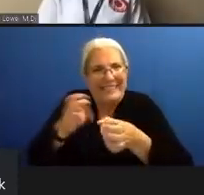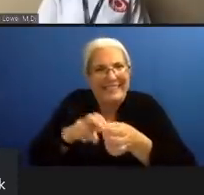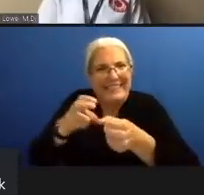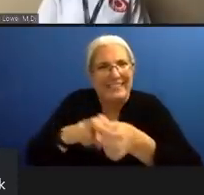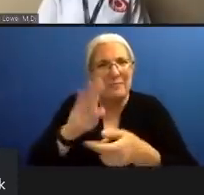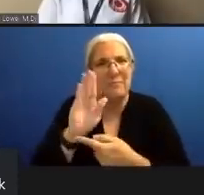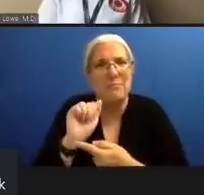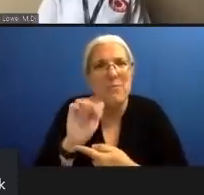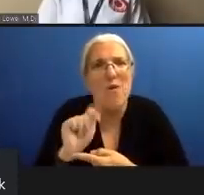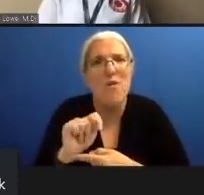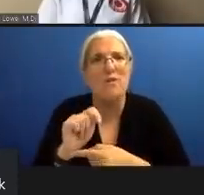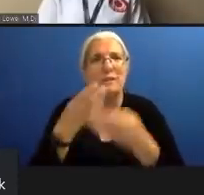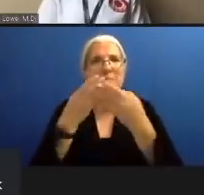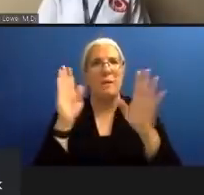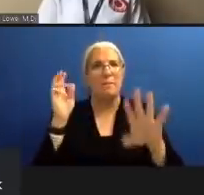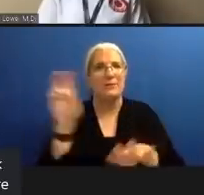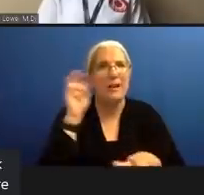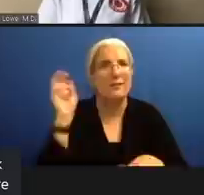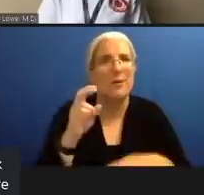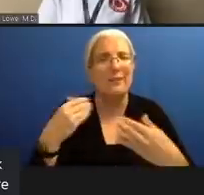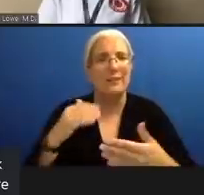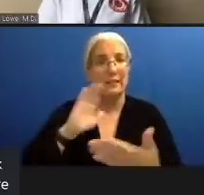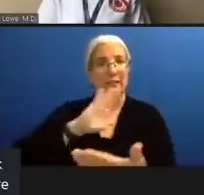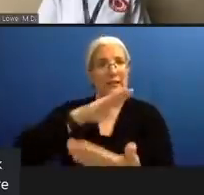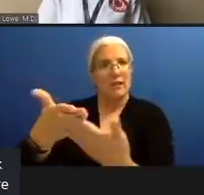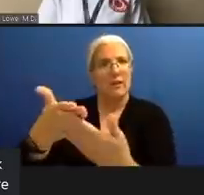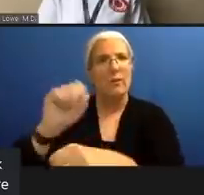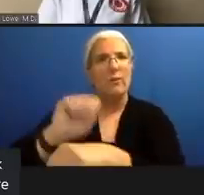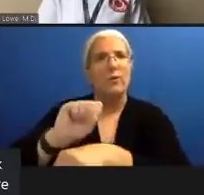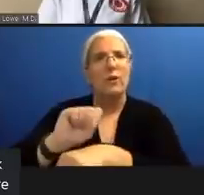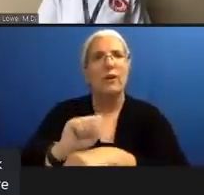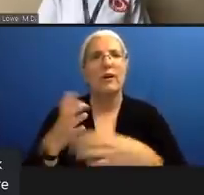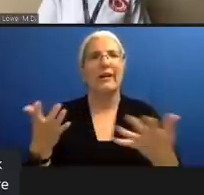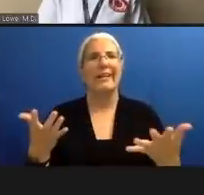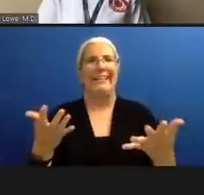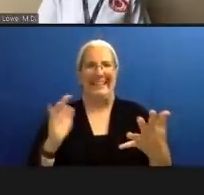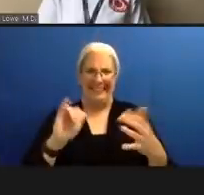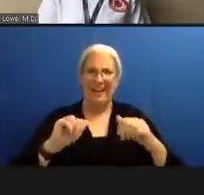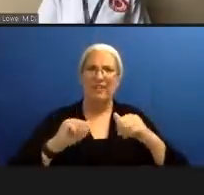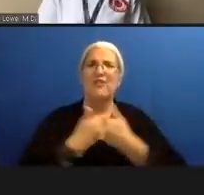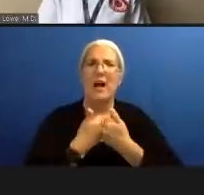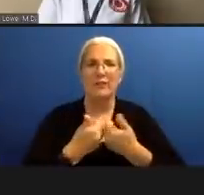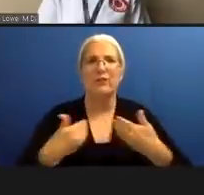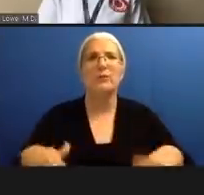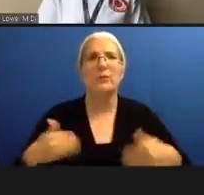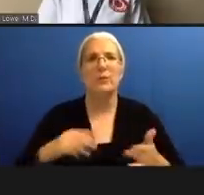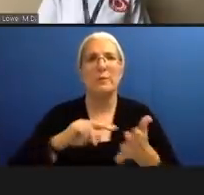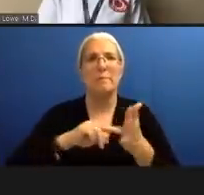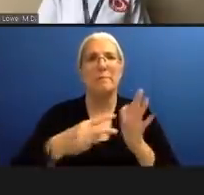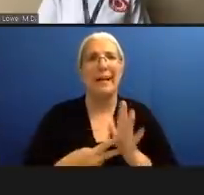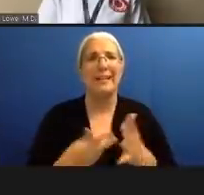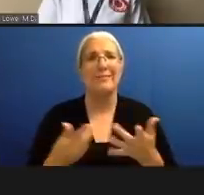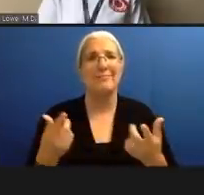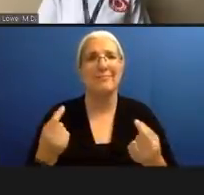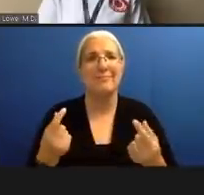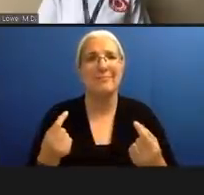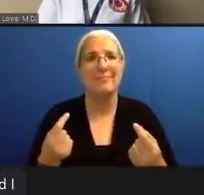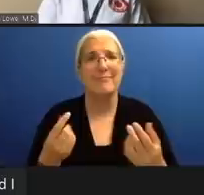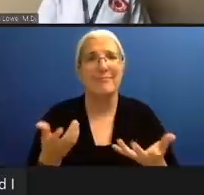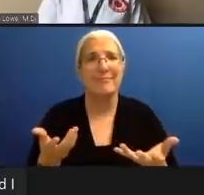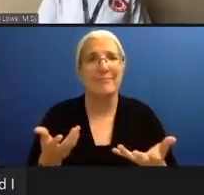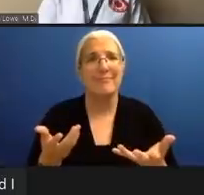more challenging. Does that mean there's still a lot of unpredictable variables